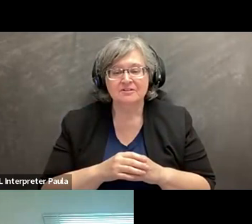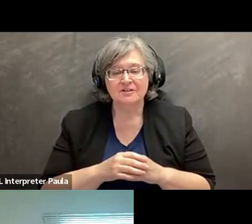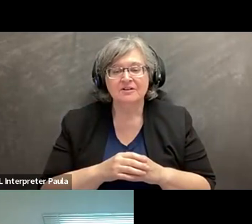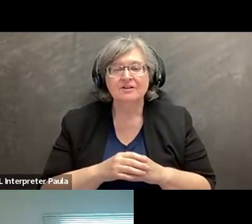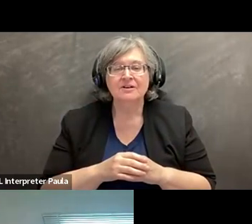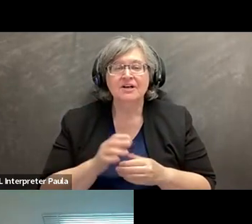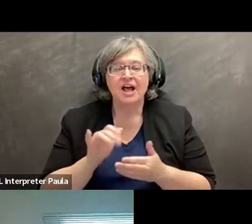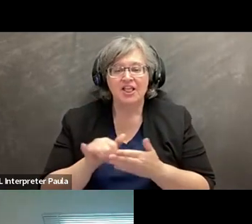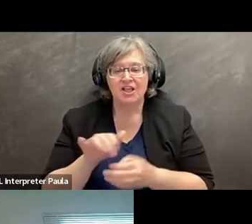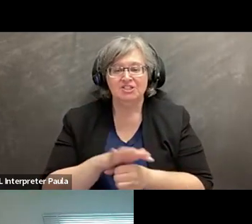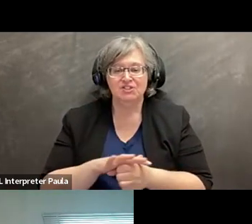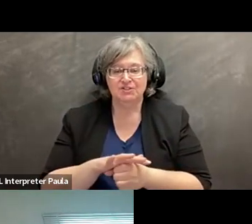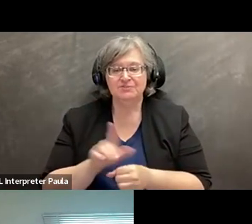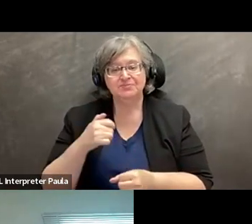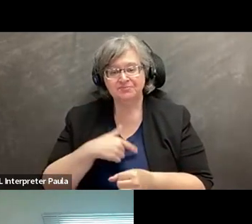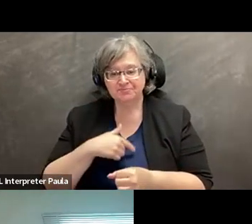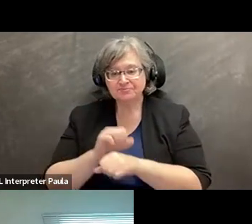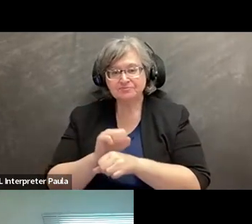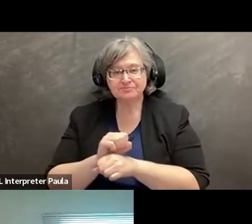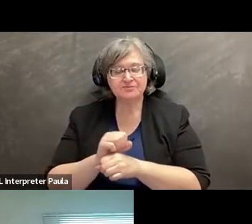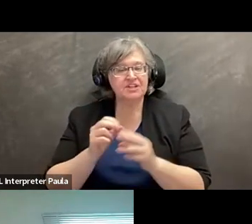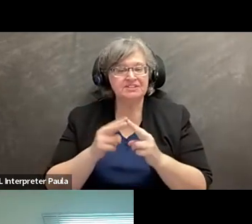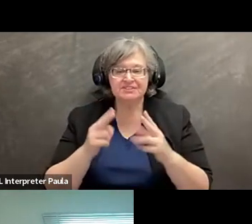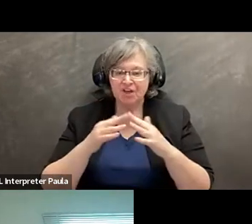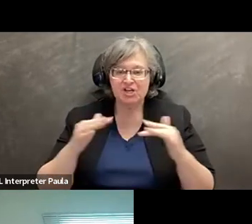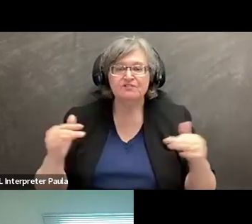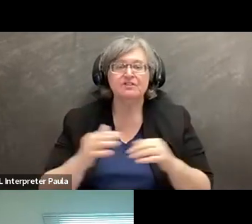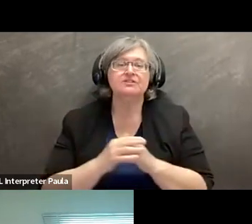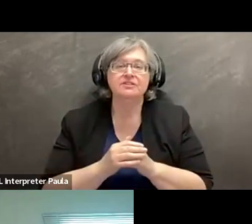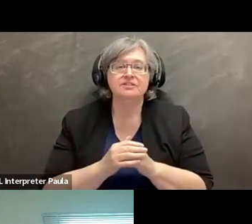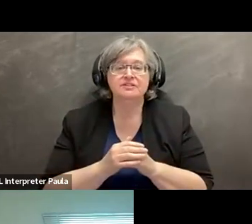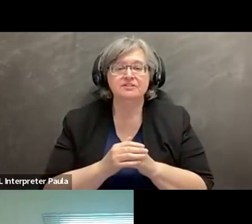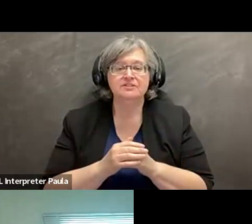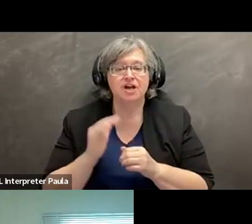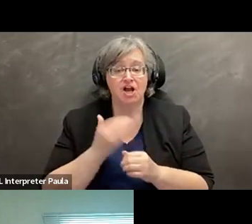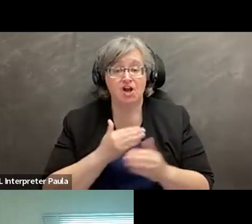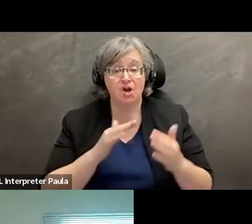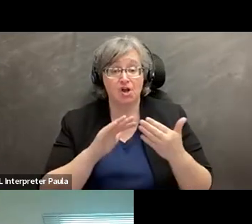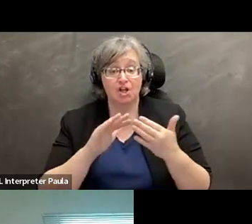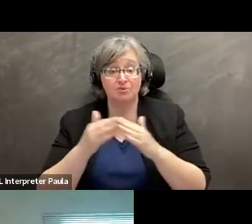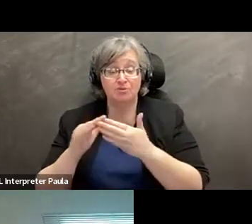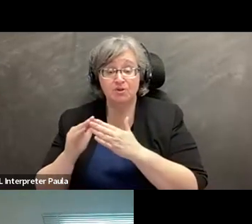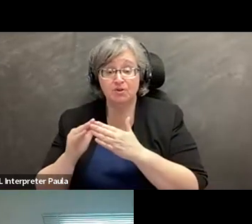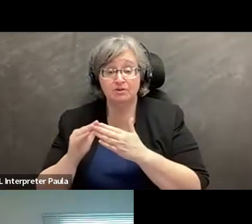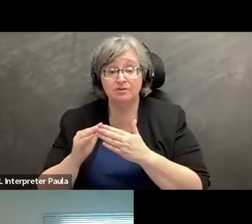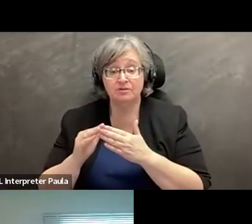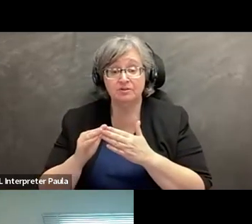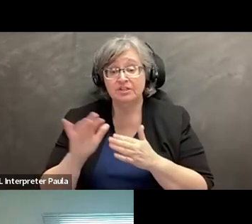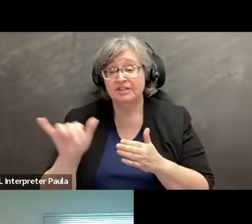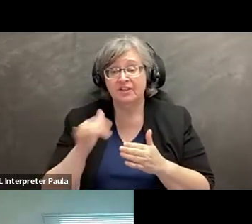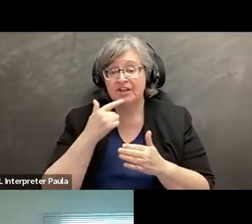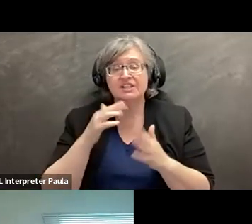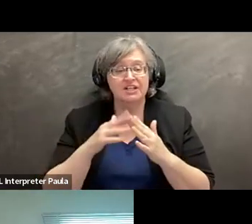the location we work in looks like, very diverse. Our community looks like I mentioned, is